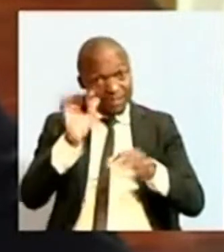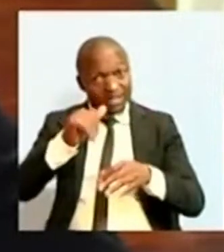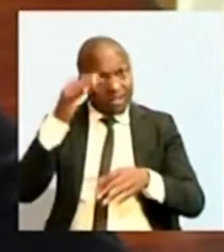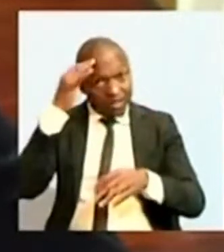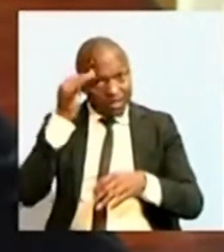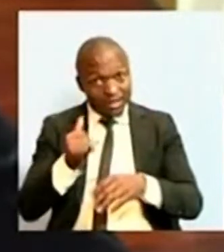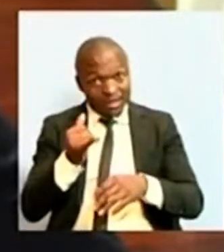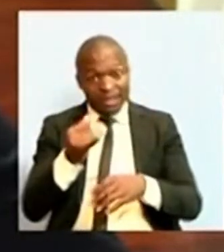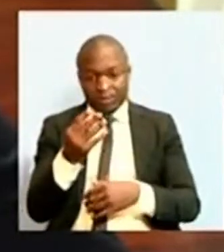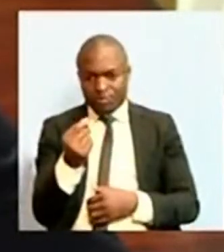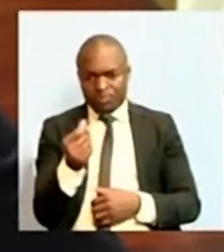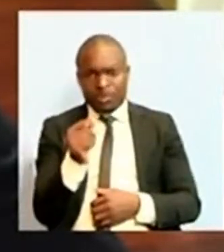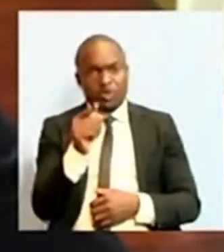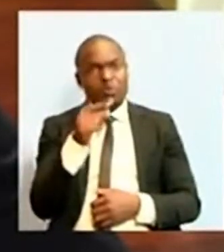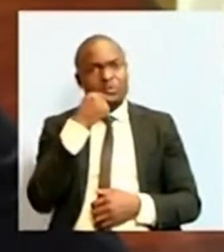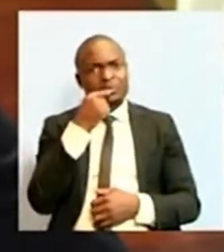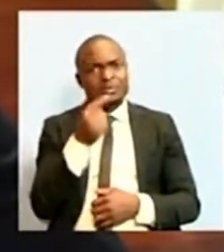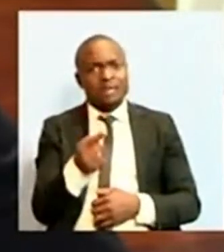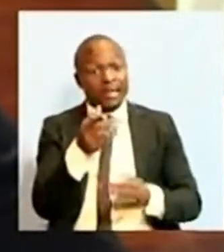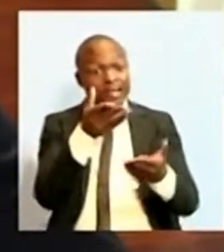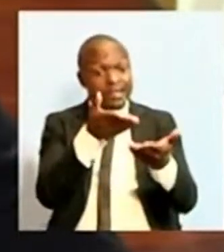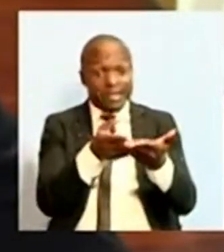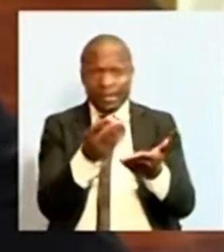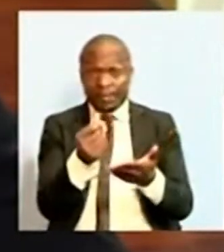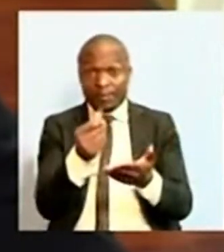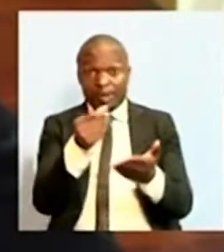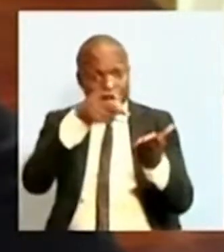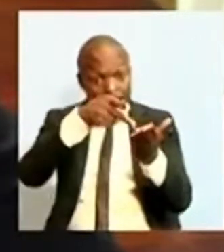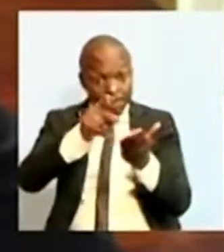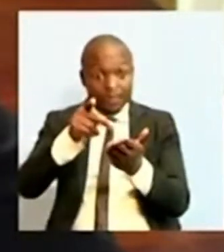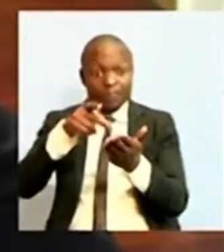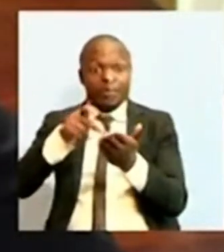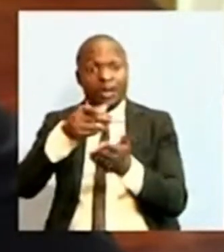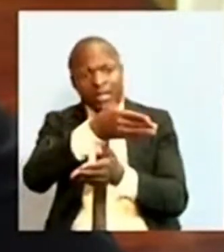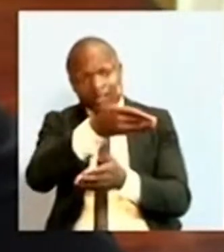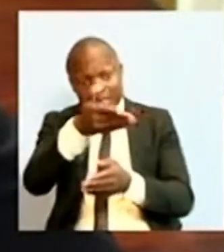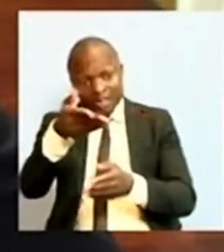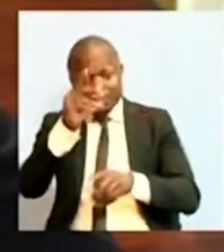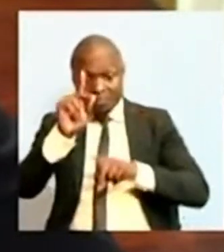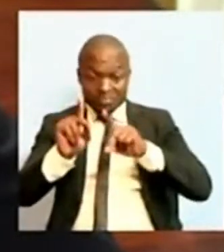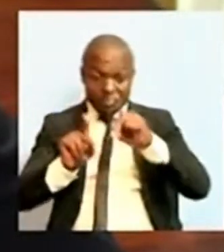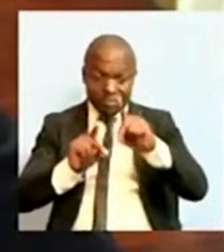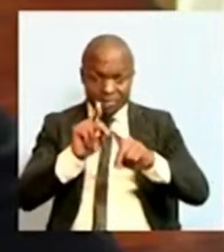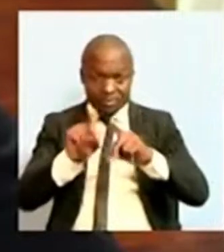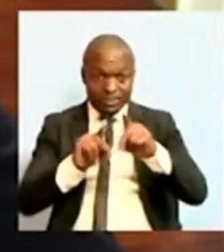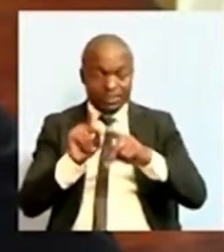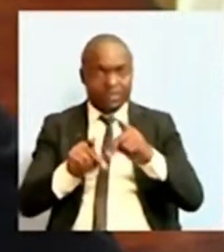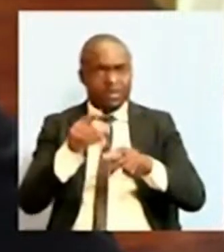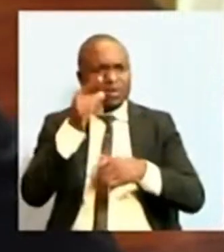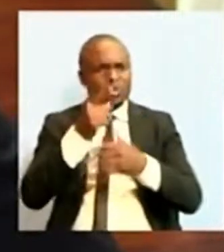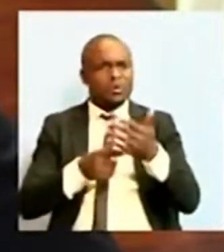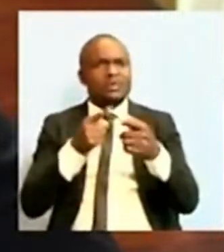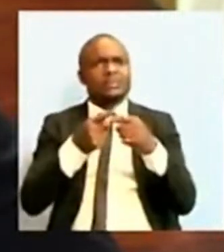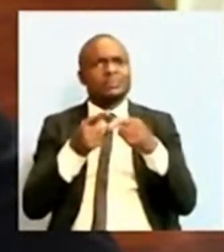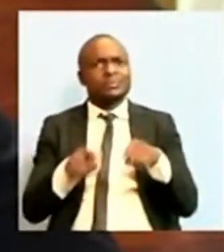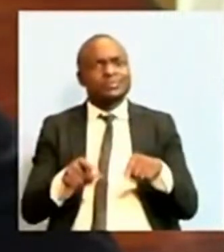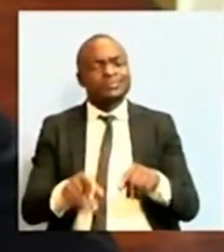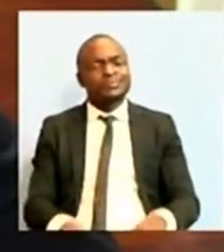The monies you've said, these monies were paid to these people. What has happened?